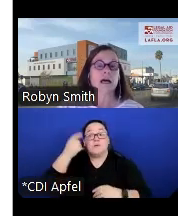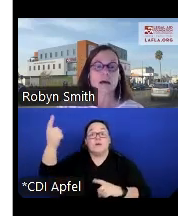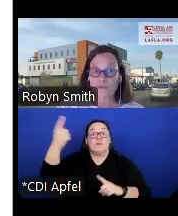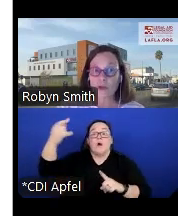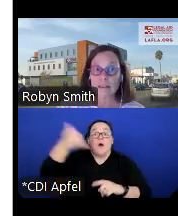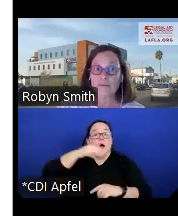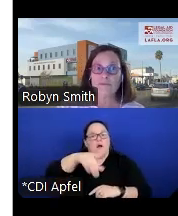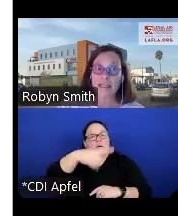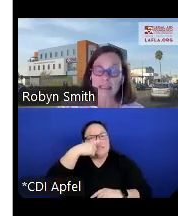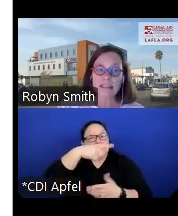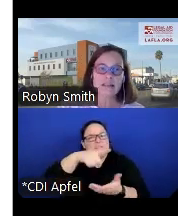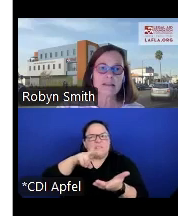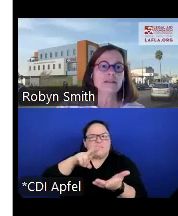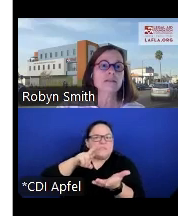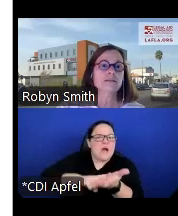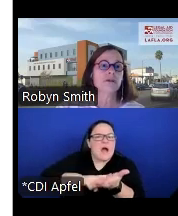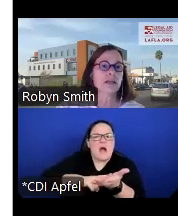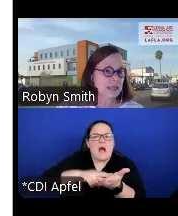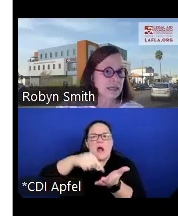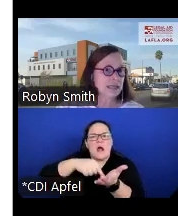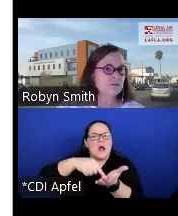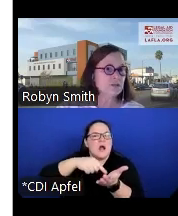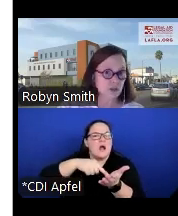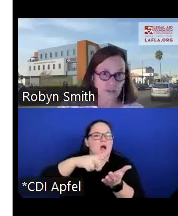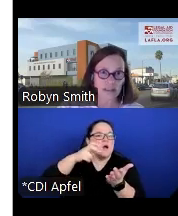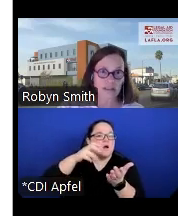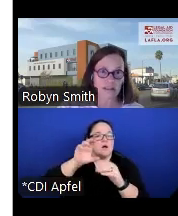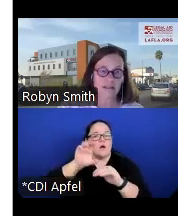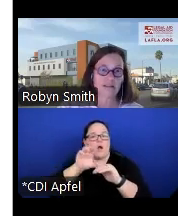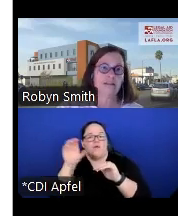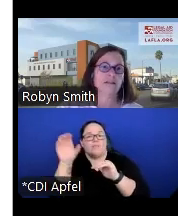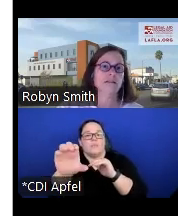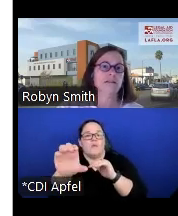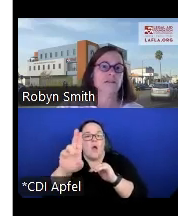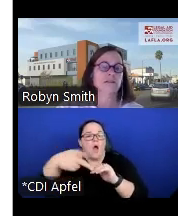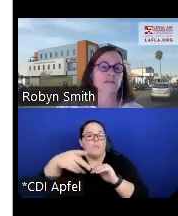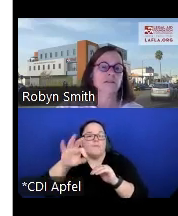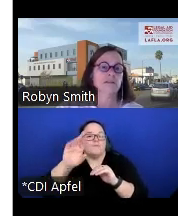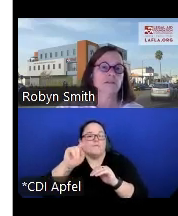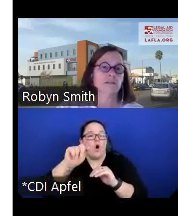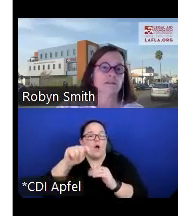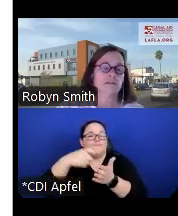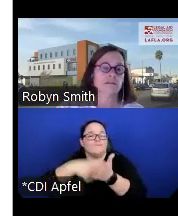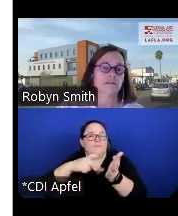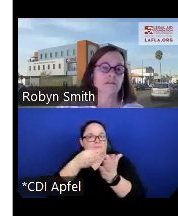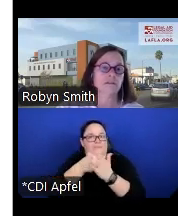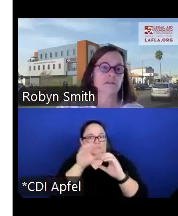pay upfront fees for any kind of service,